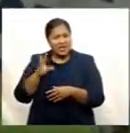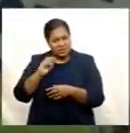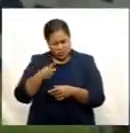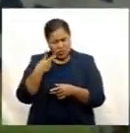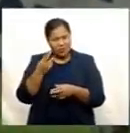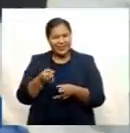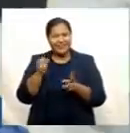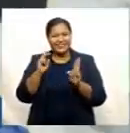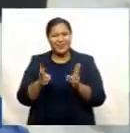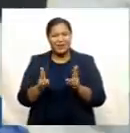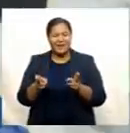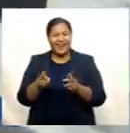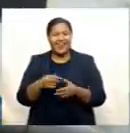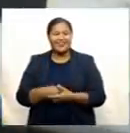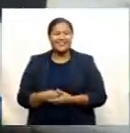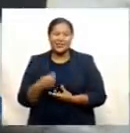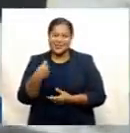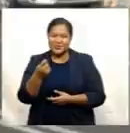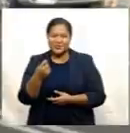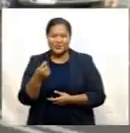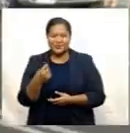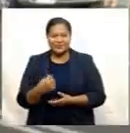normal soon.